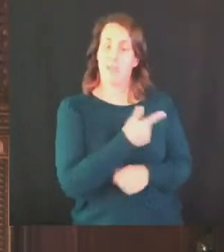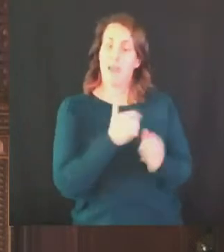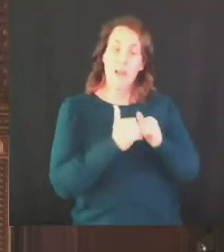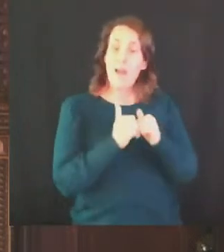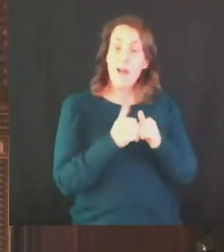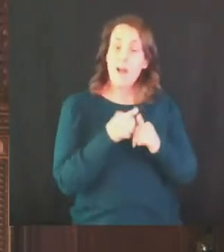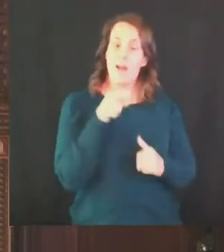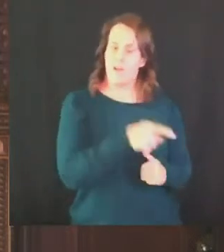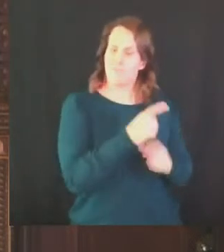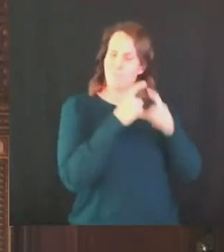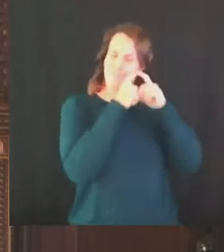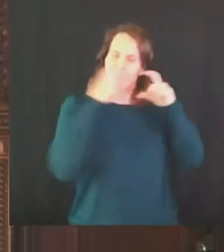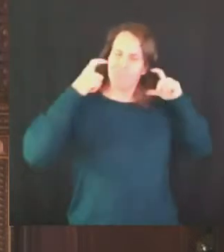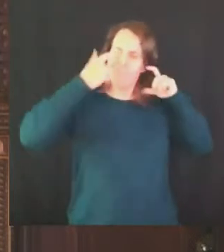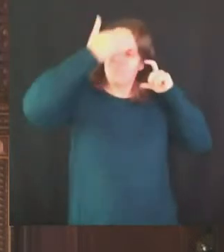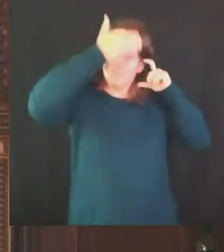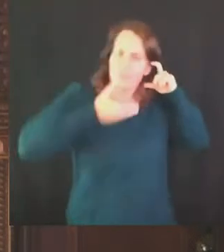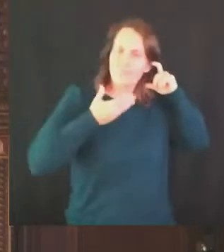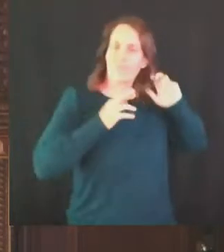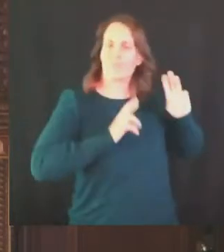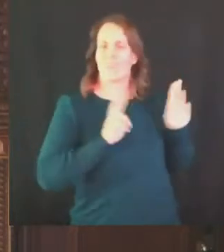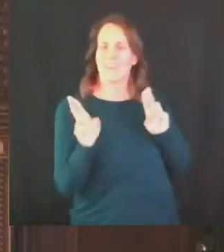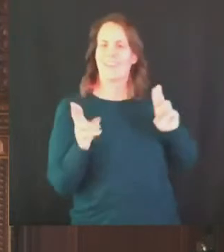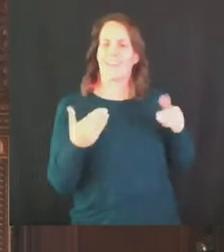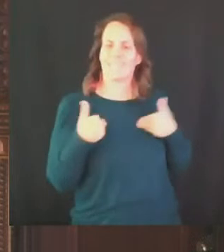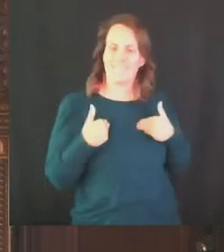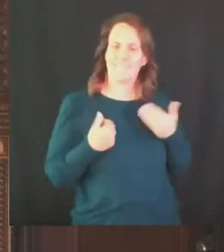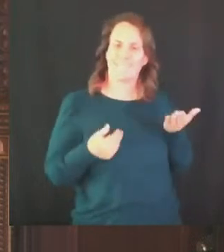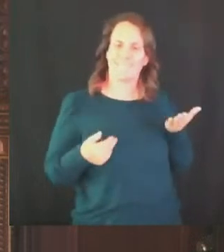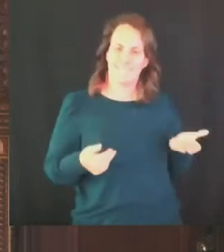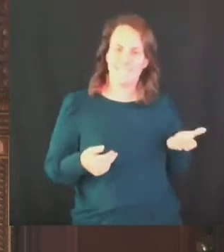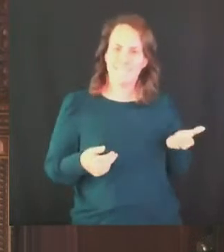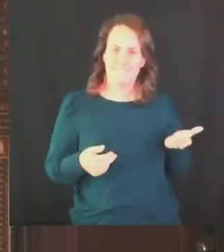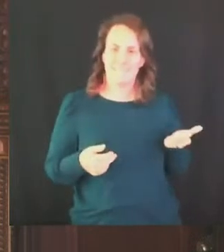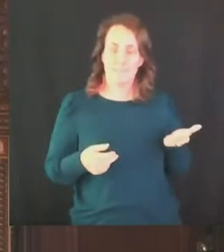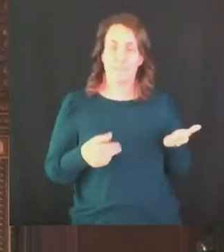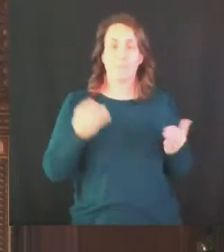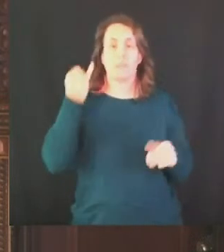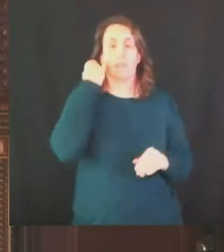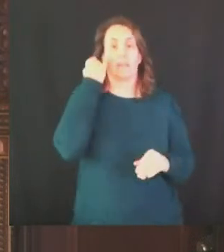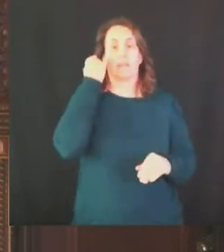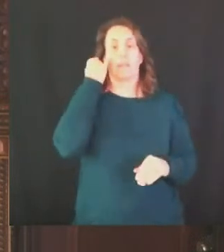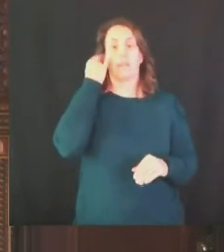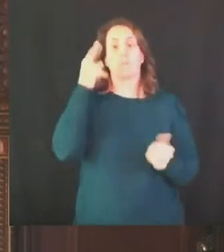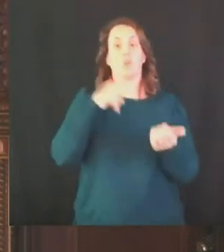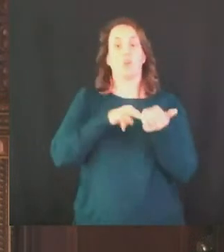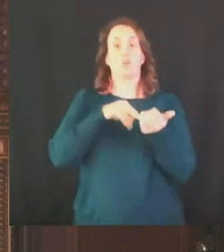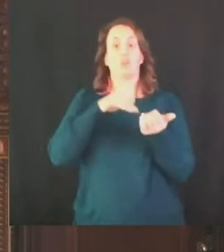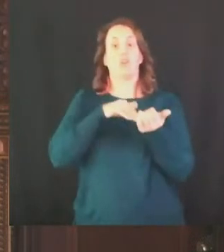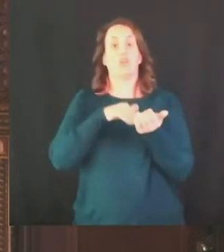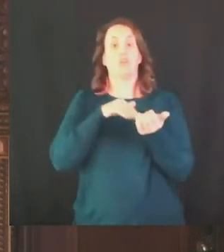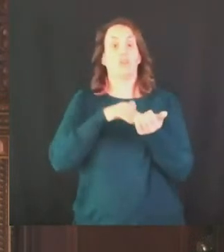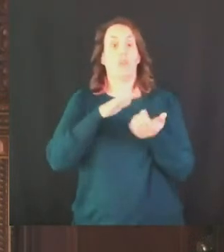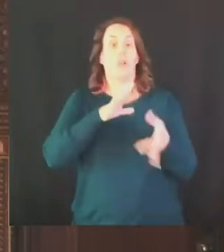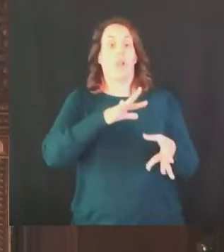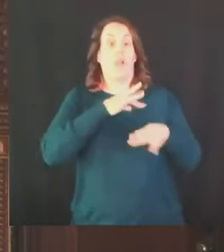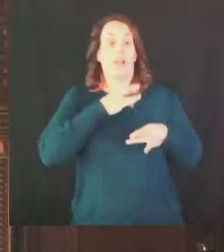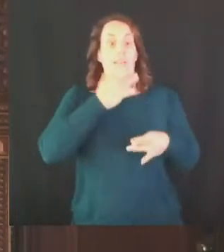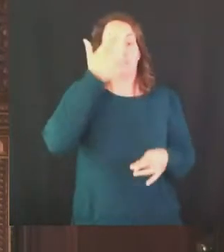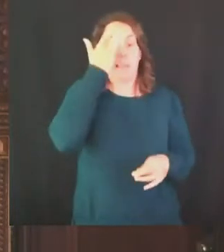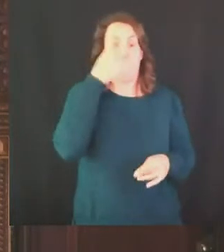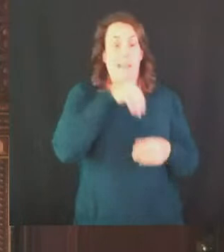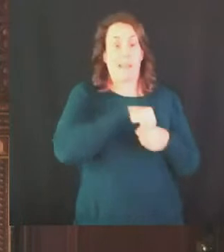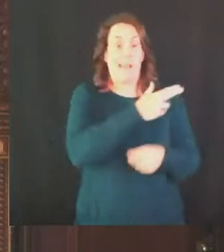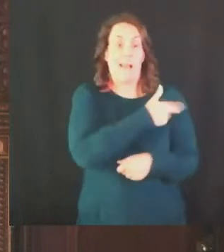very rare, possibly not zero, but very rare. And in the setting of widespread community transmission, the assumption is that the